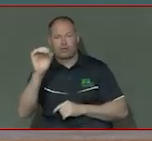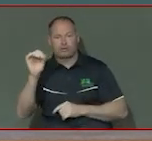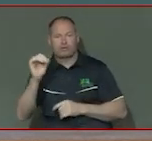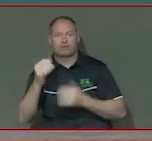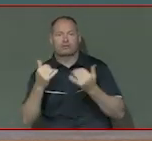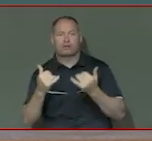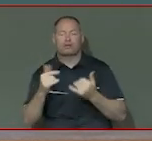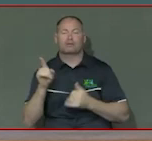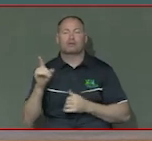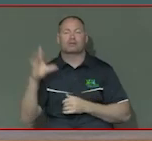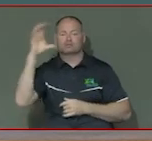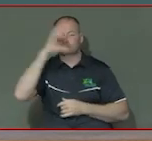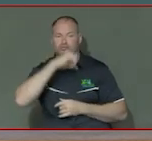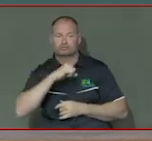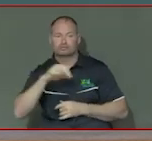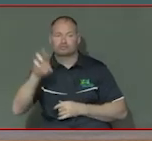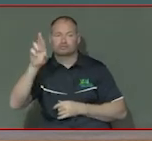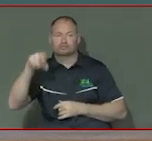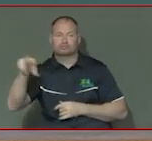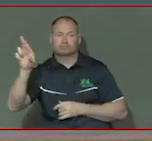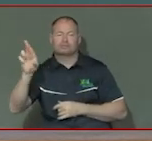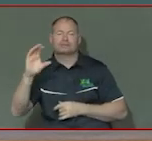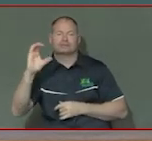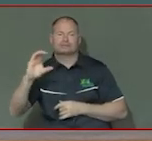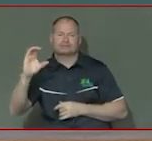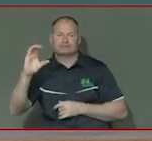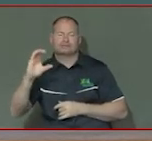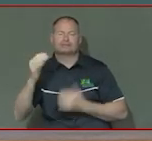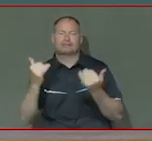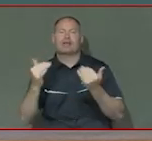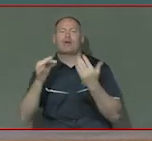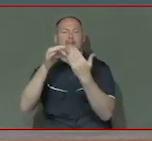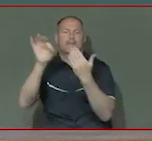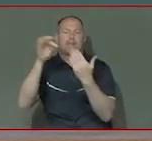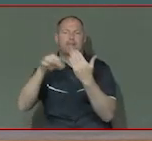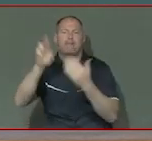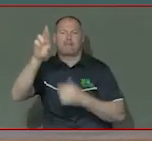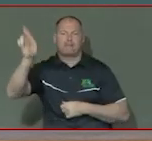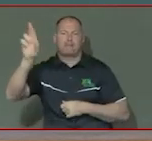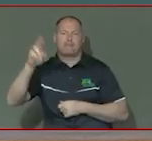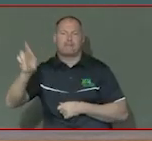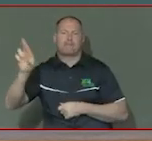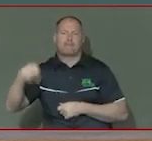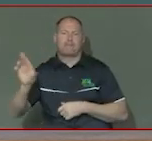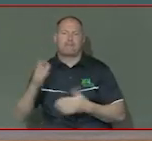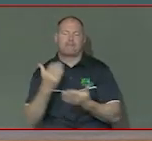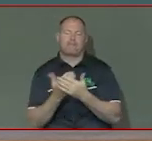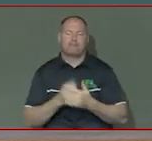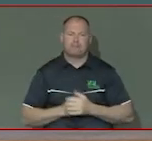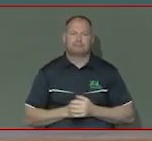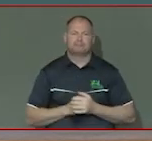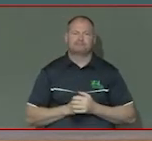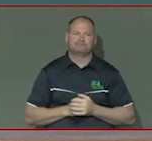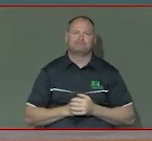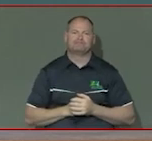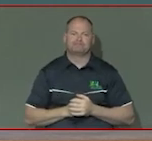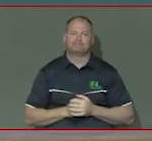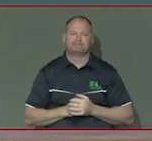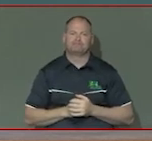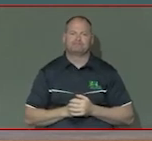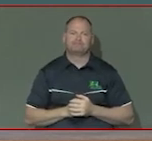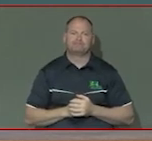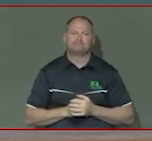will assume this one is in cents, and you will get your marks. All right. So earnings per